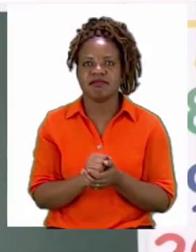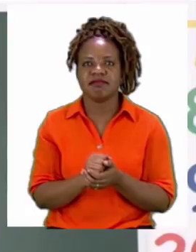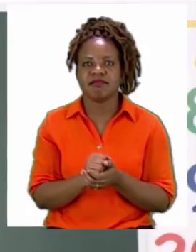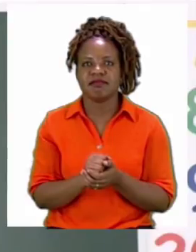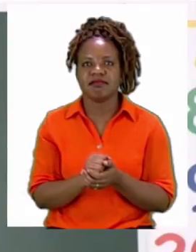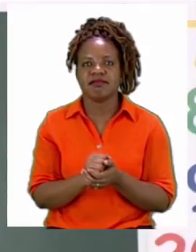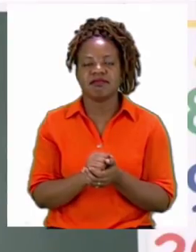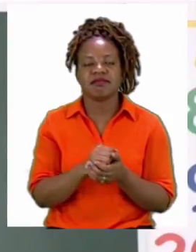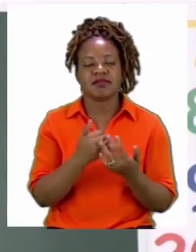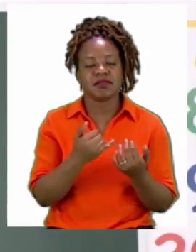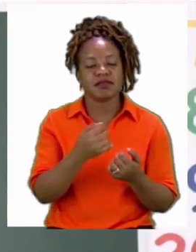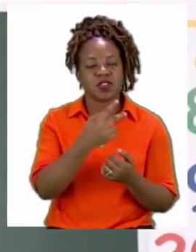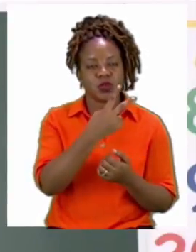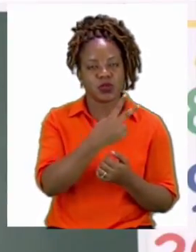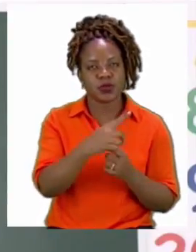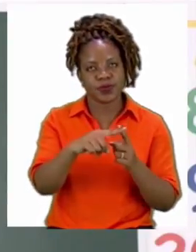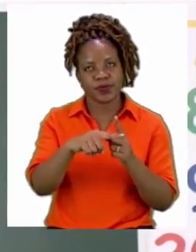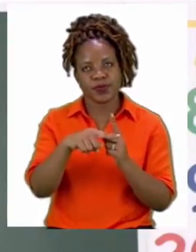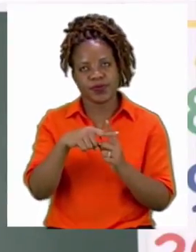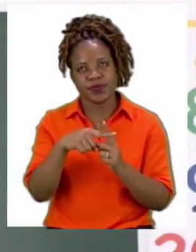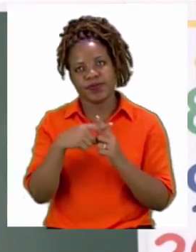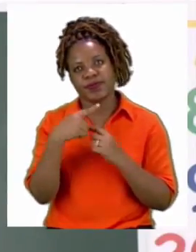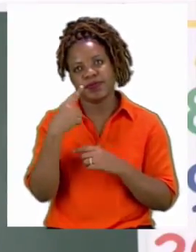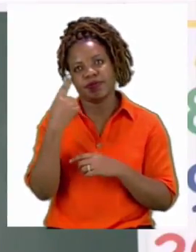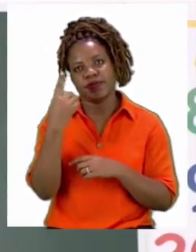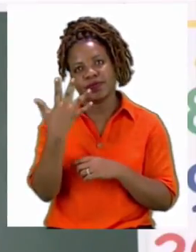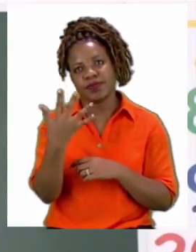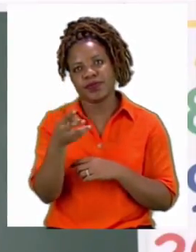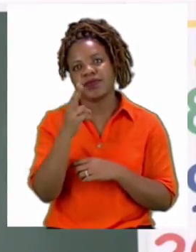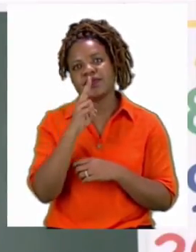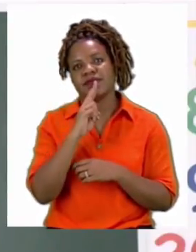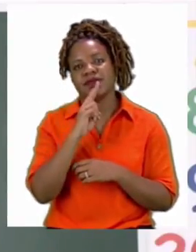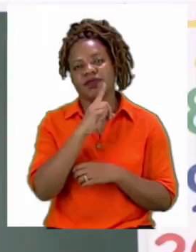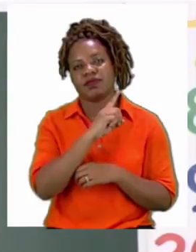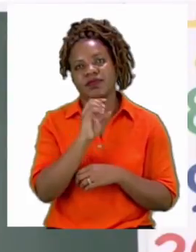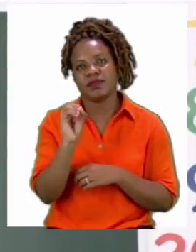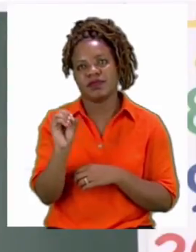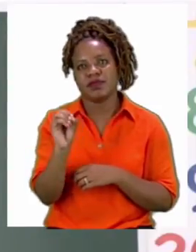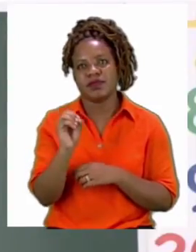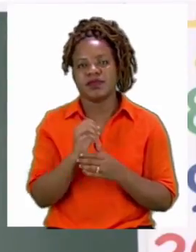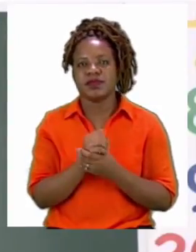that 2 sets of 5 equals 10.